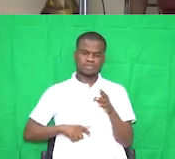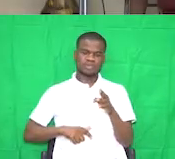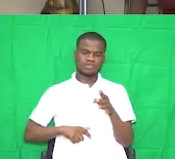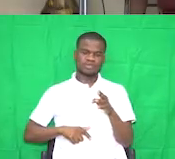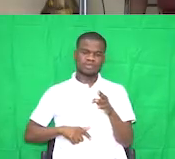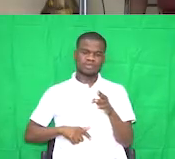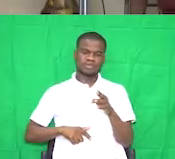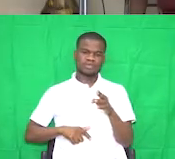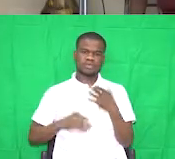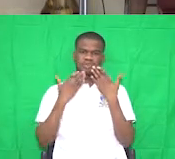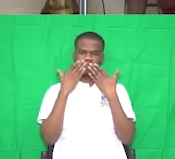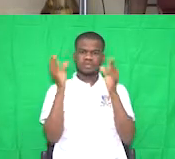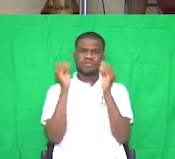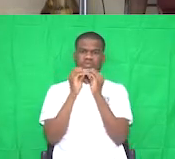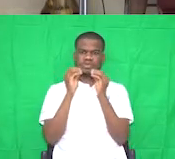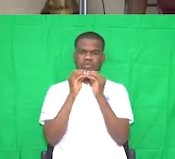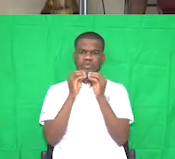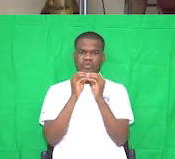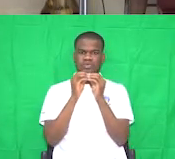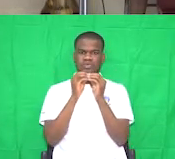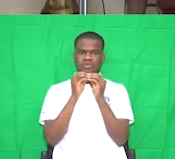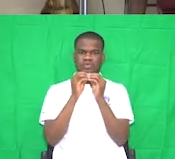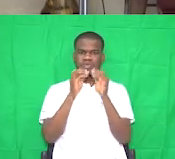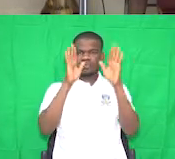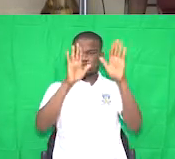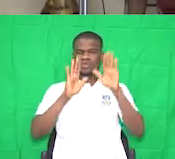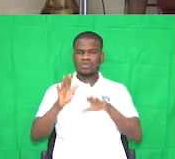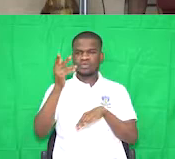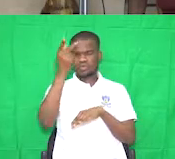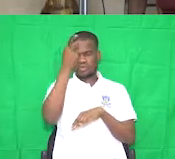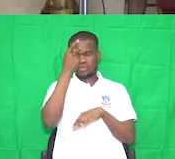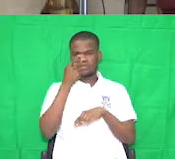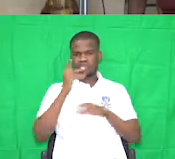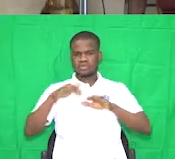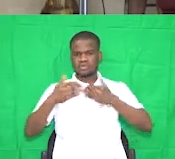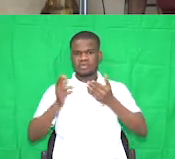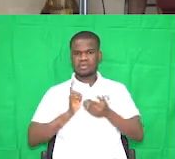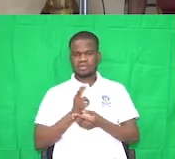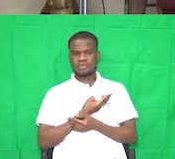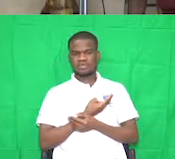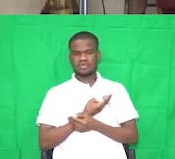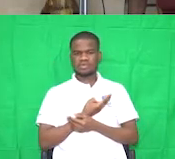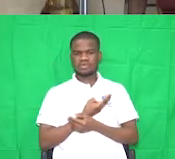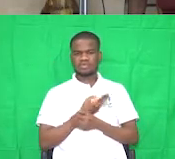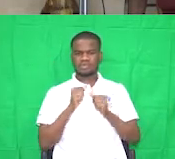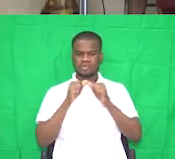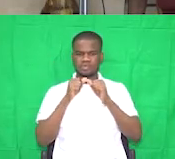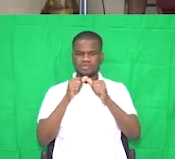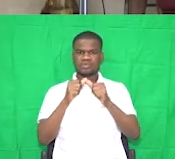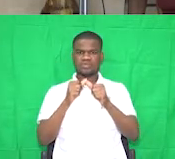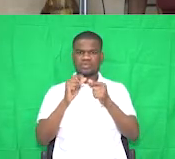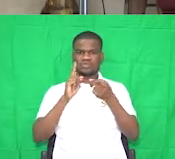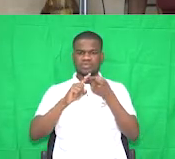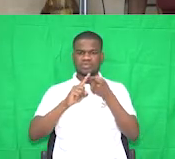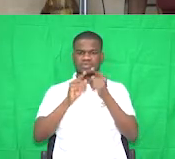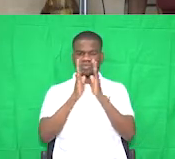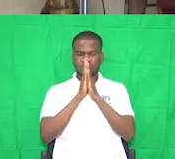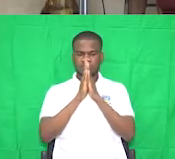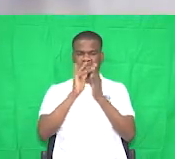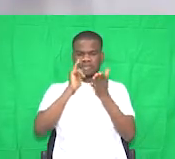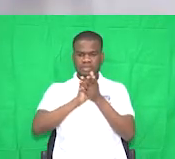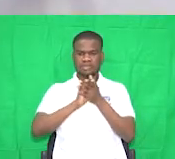Christ, we thank you for the wonderful parents that you've given to us. We continue to pray